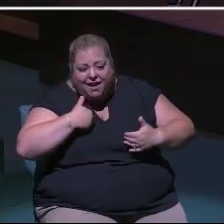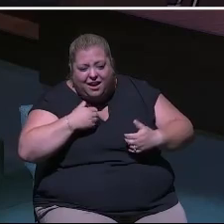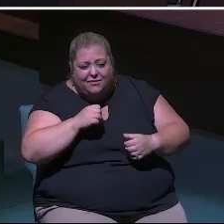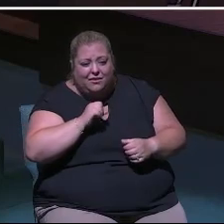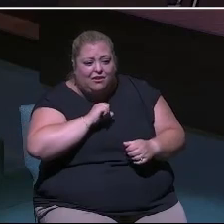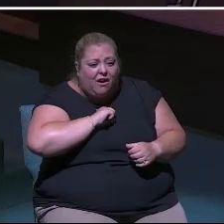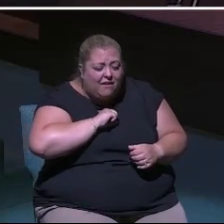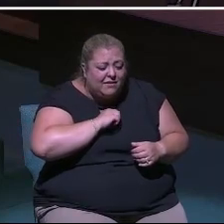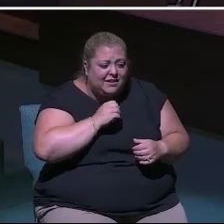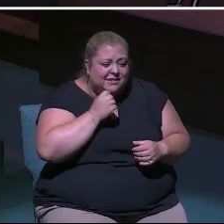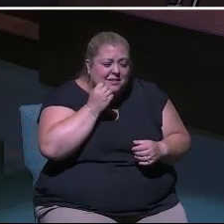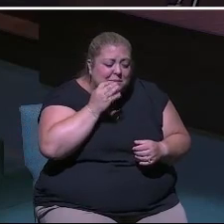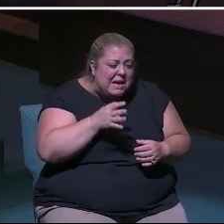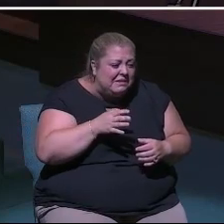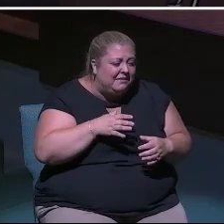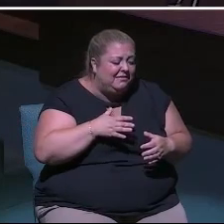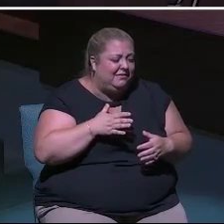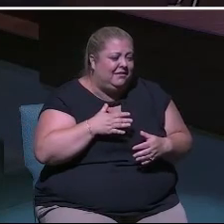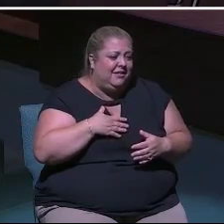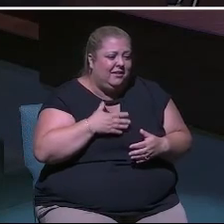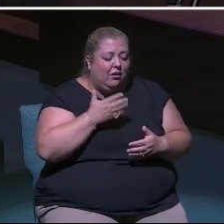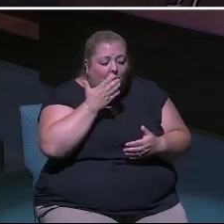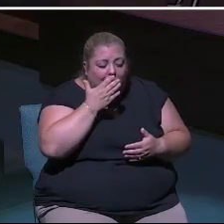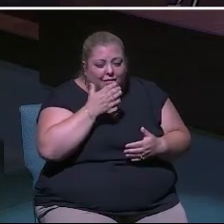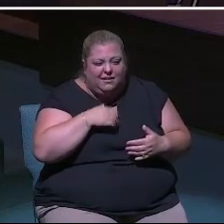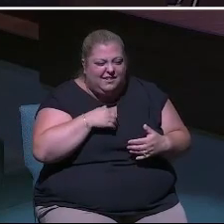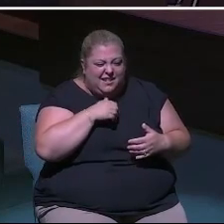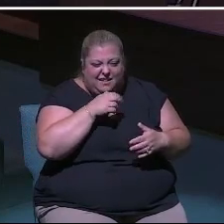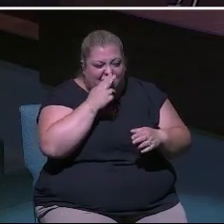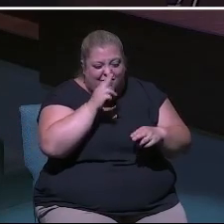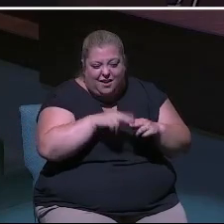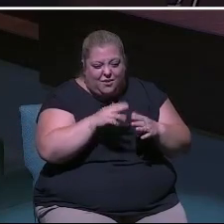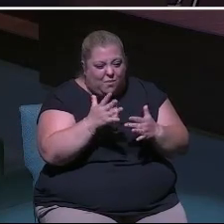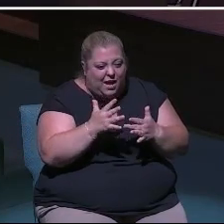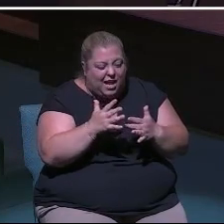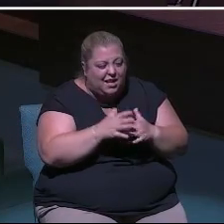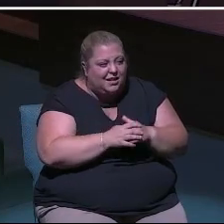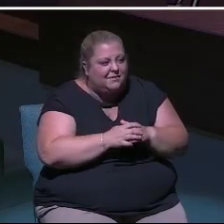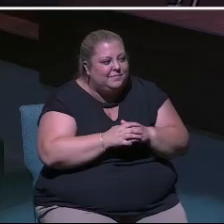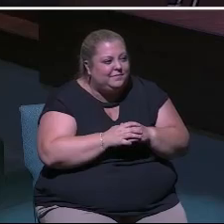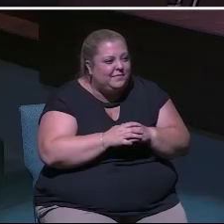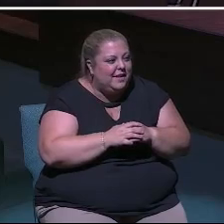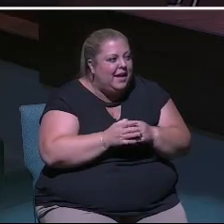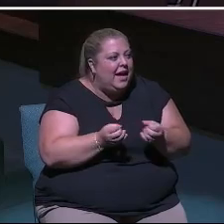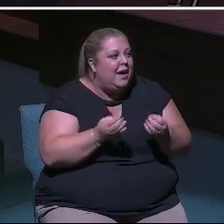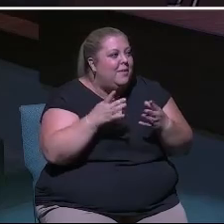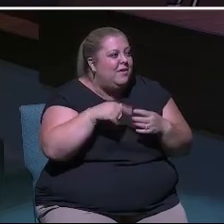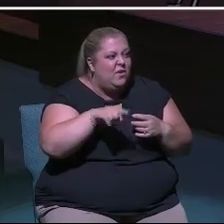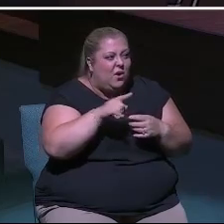spitting and hacking, and it's just no fun waiting. How many of you do not like to be in a waiting room?